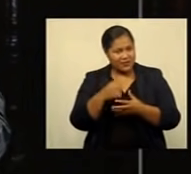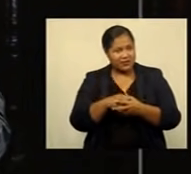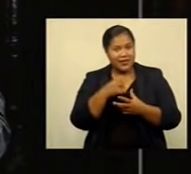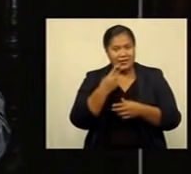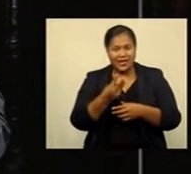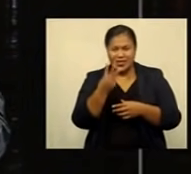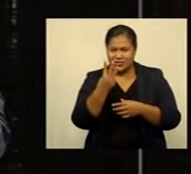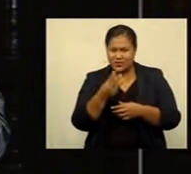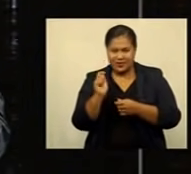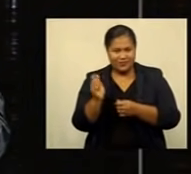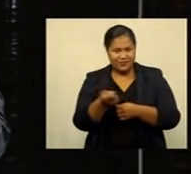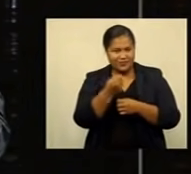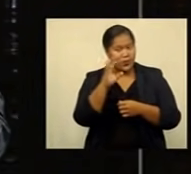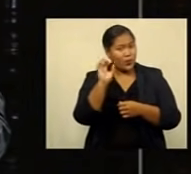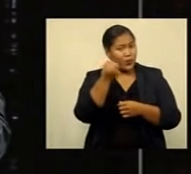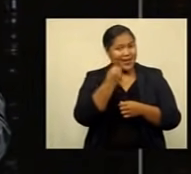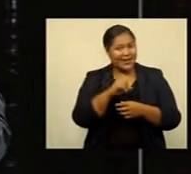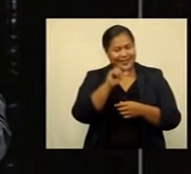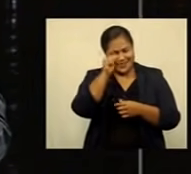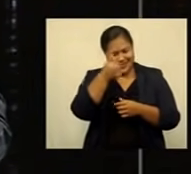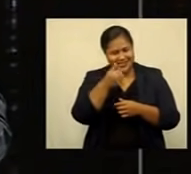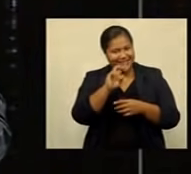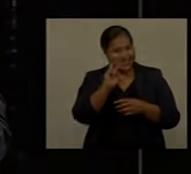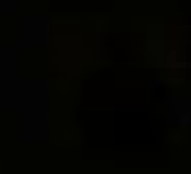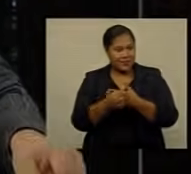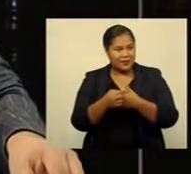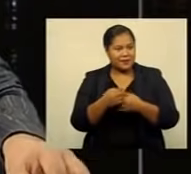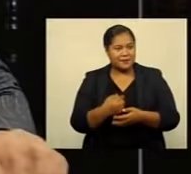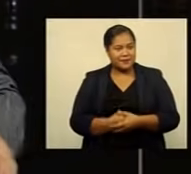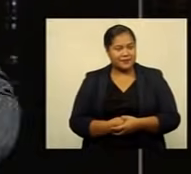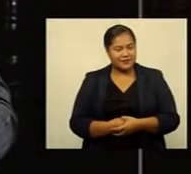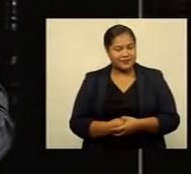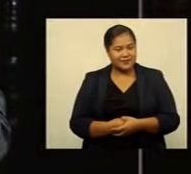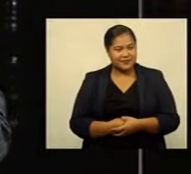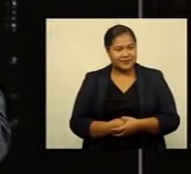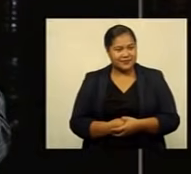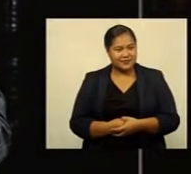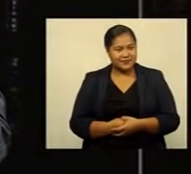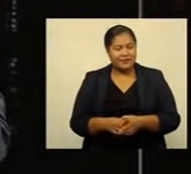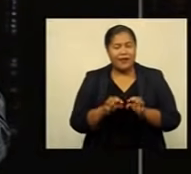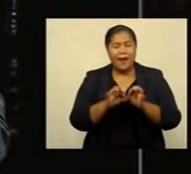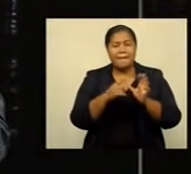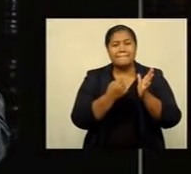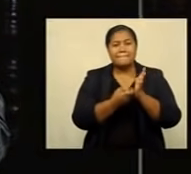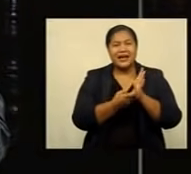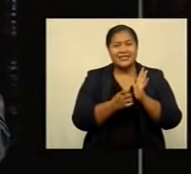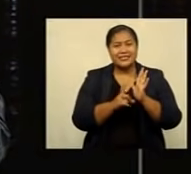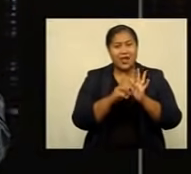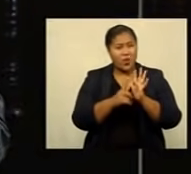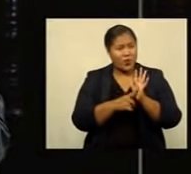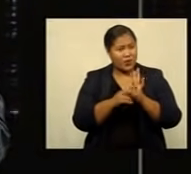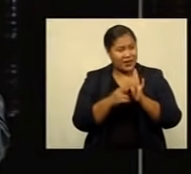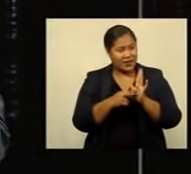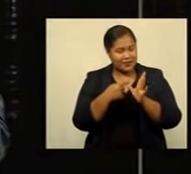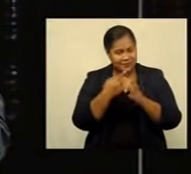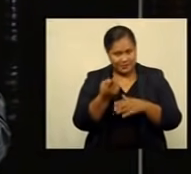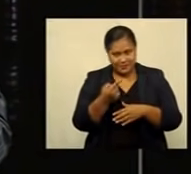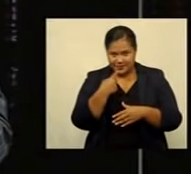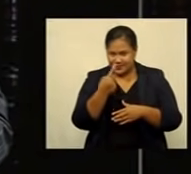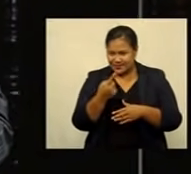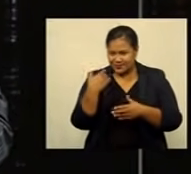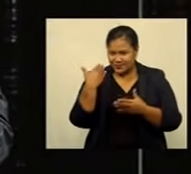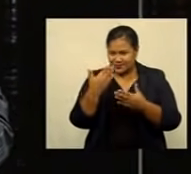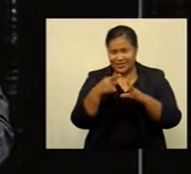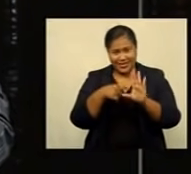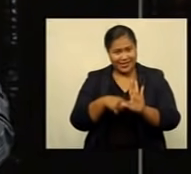3-wicket win over Sri Lanka in the second ODI this morning. Barcelona and Real Madrid legends rolled back the years as they